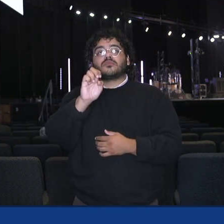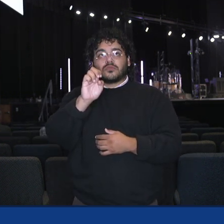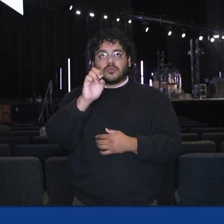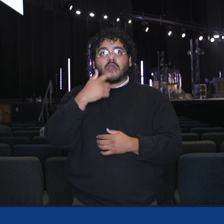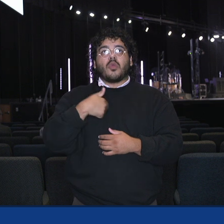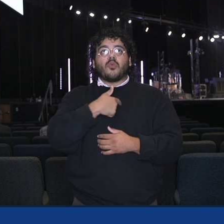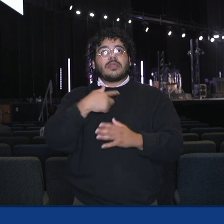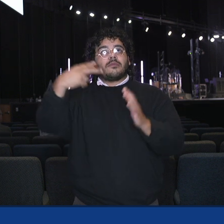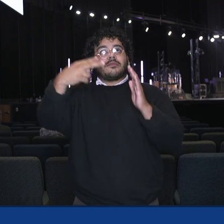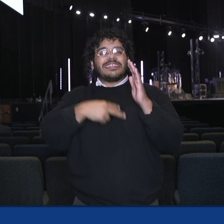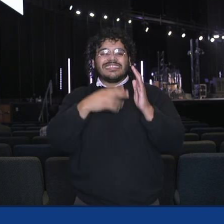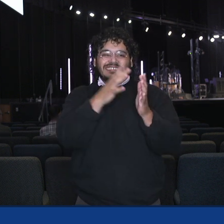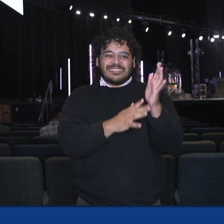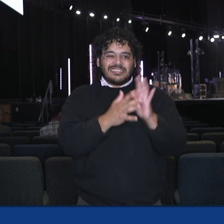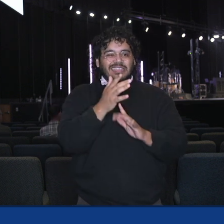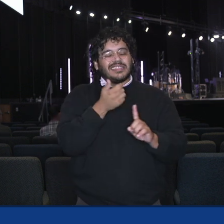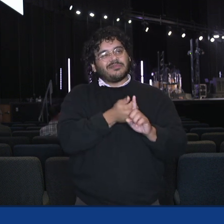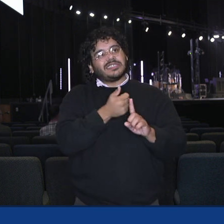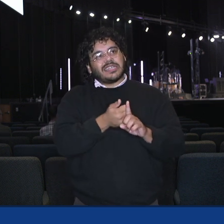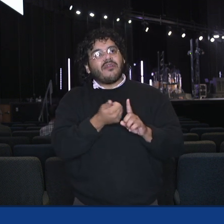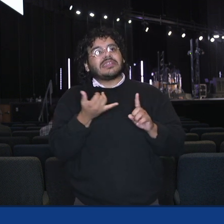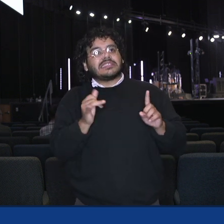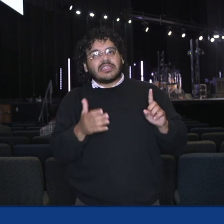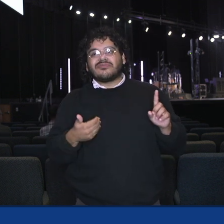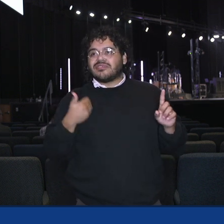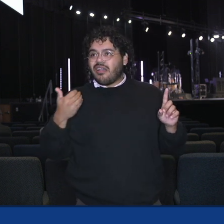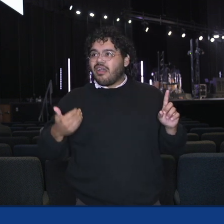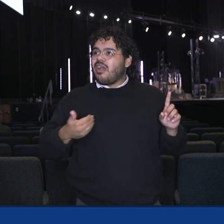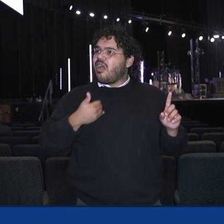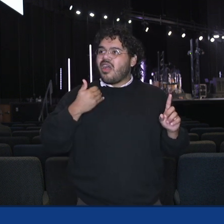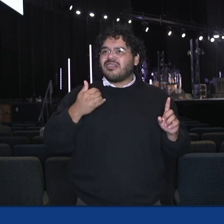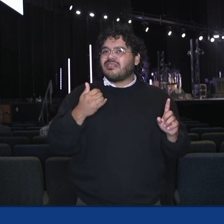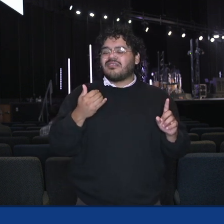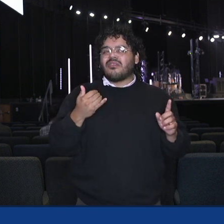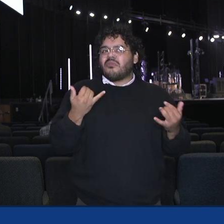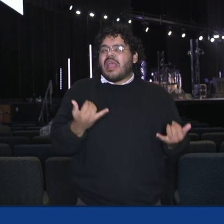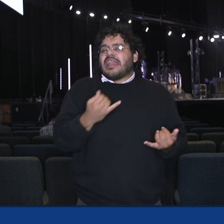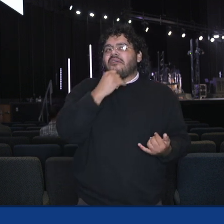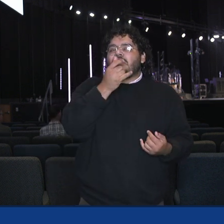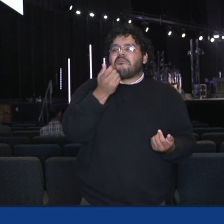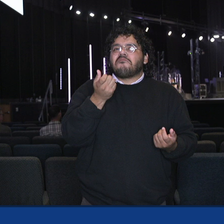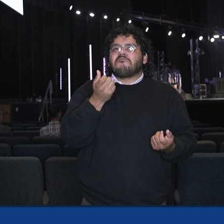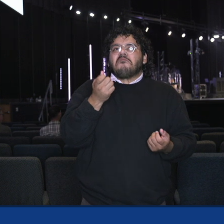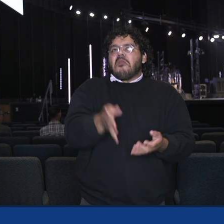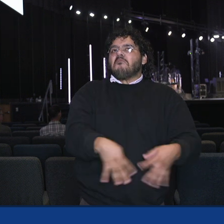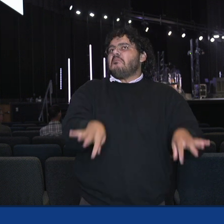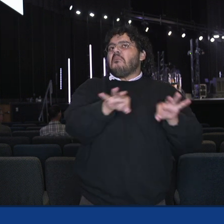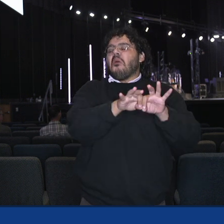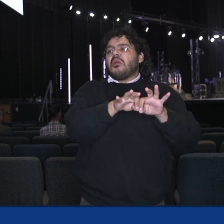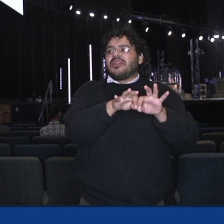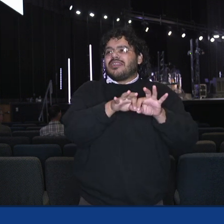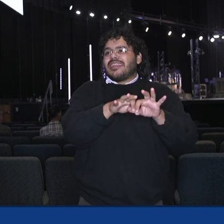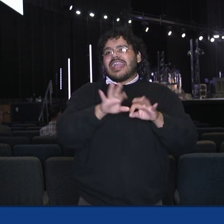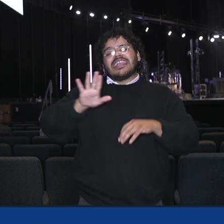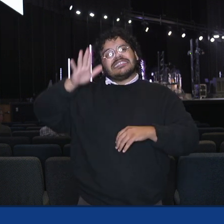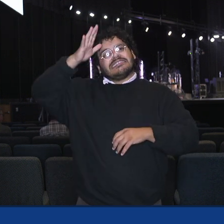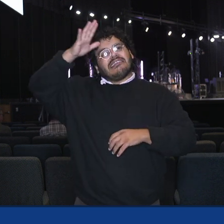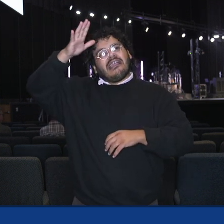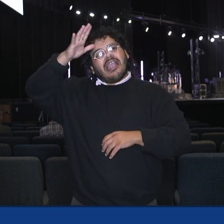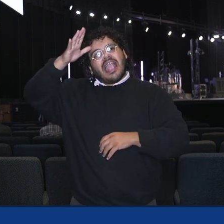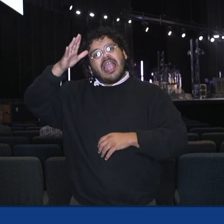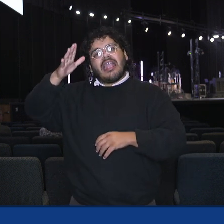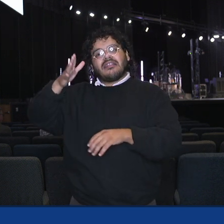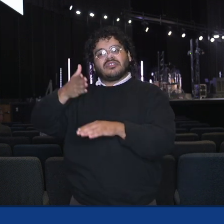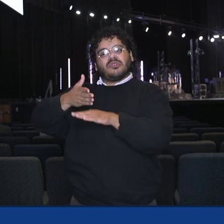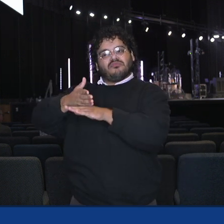who at this point is kind of a young guy, he's not very important. Dad's a carpenter,